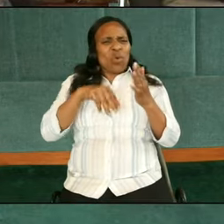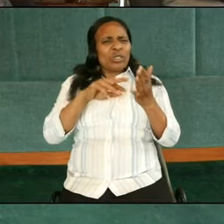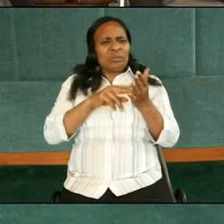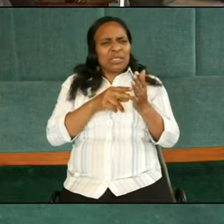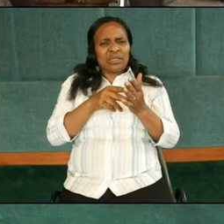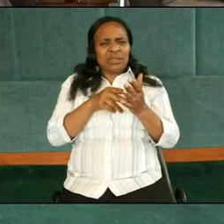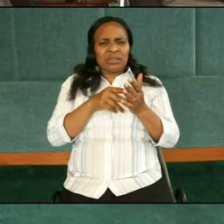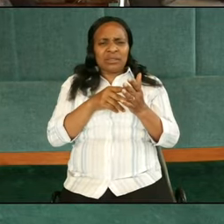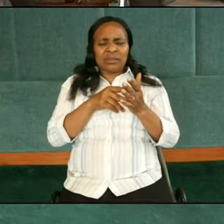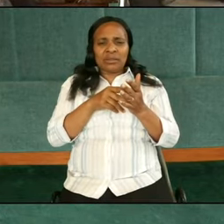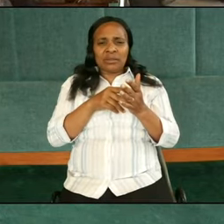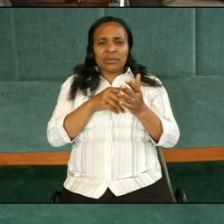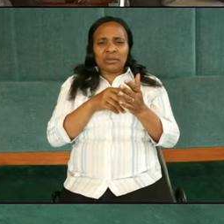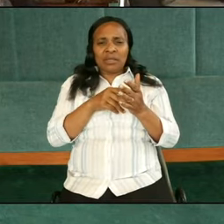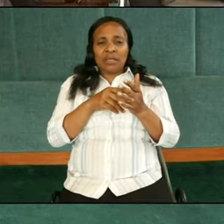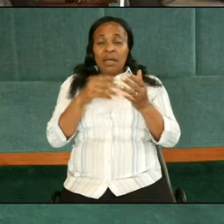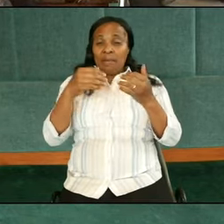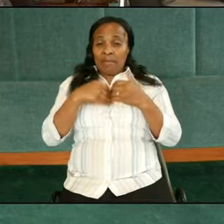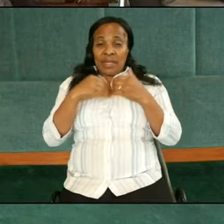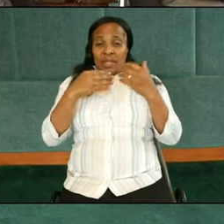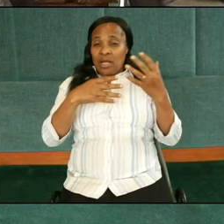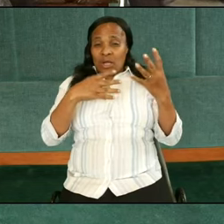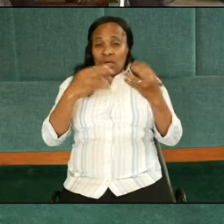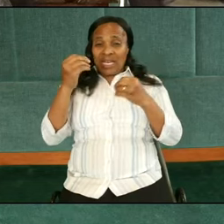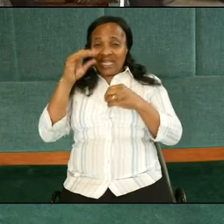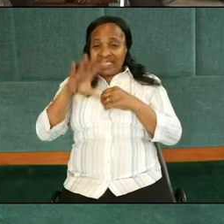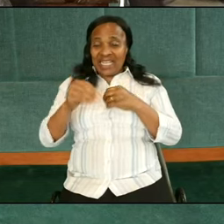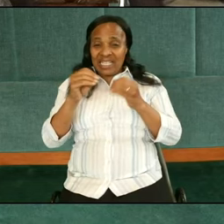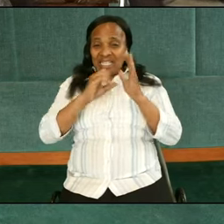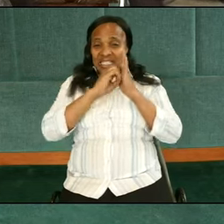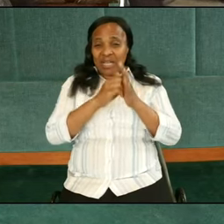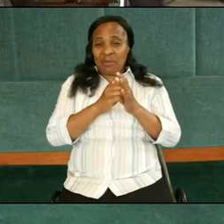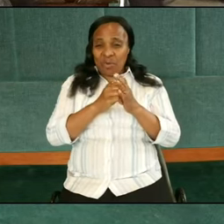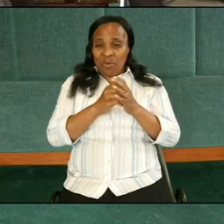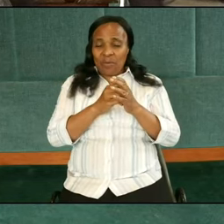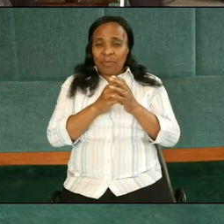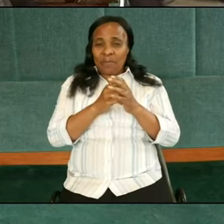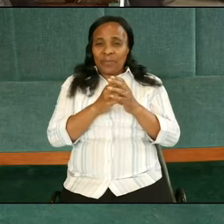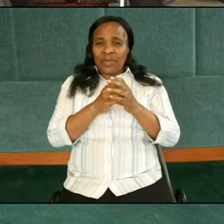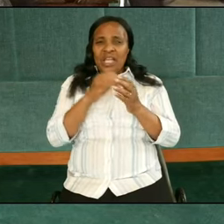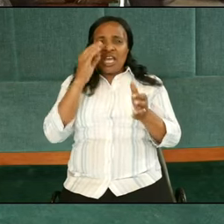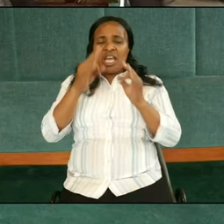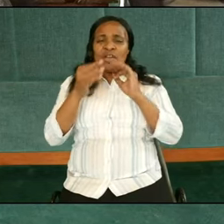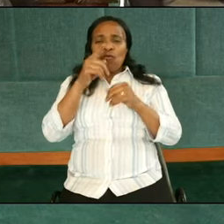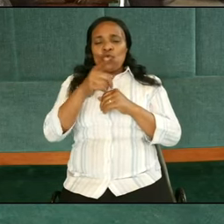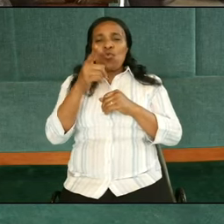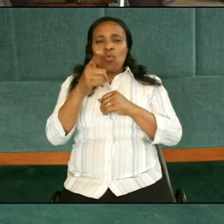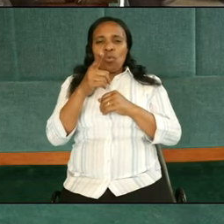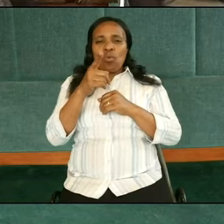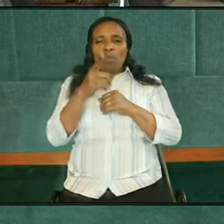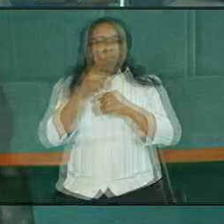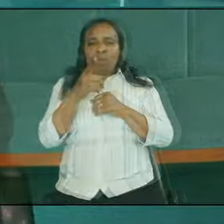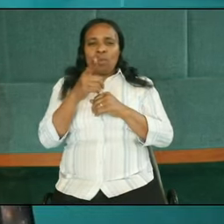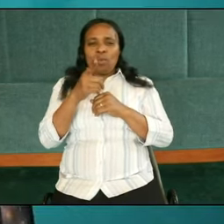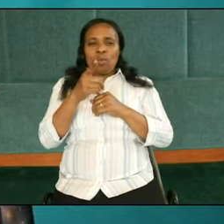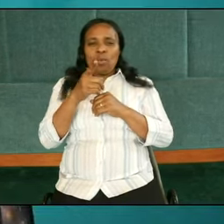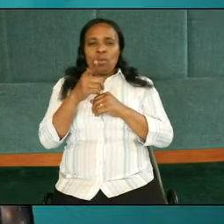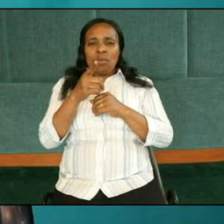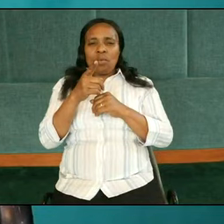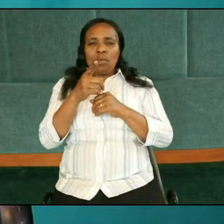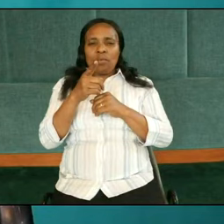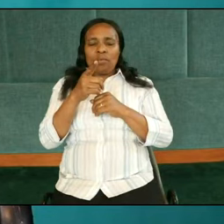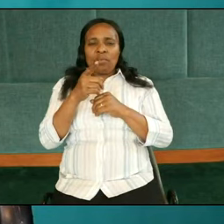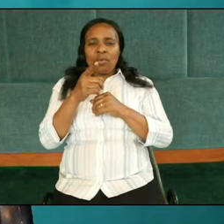case? I'm gonna take two examples to answer this. For example, if you are, let me not take that